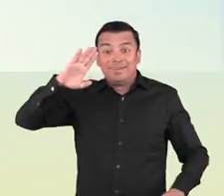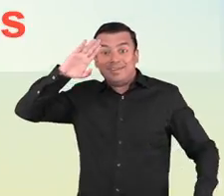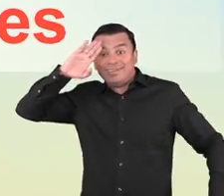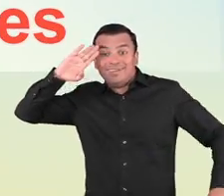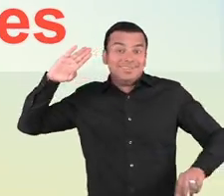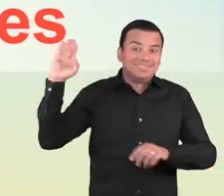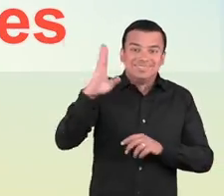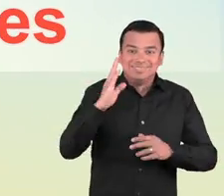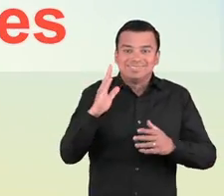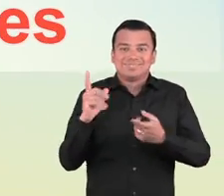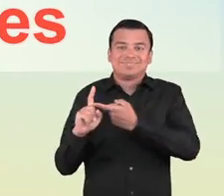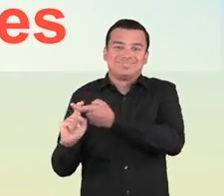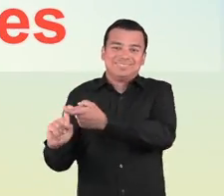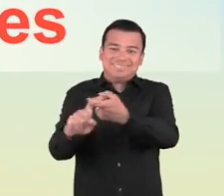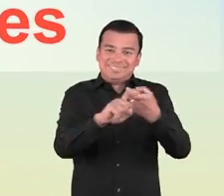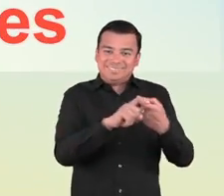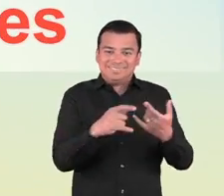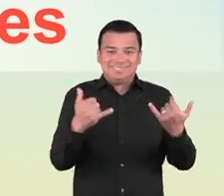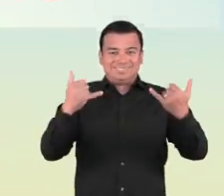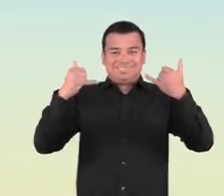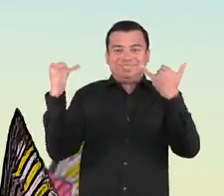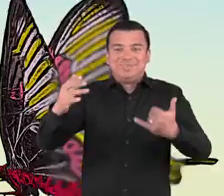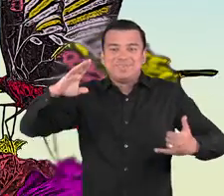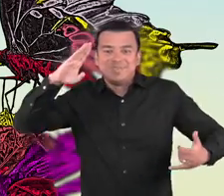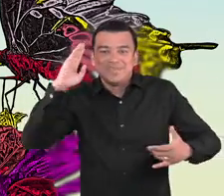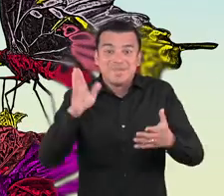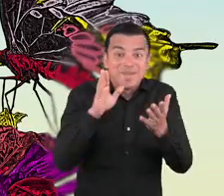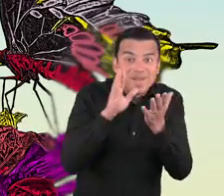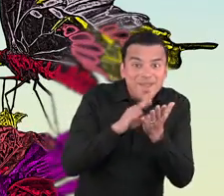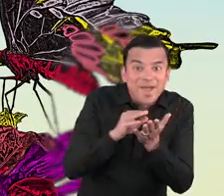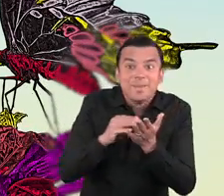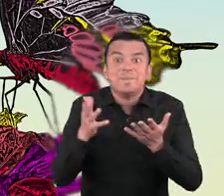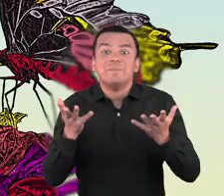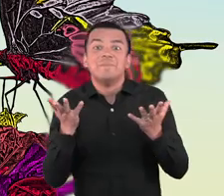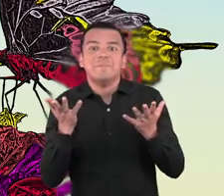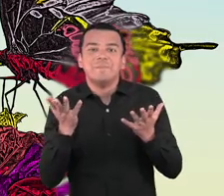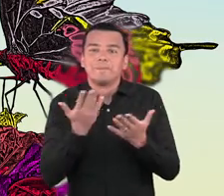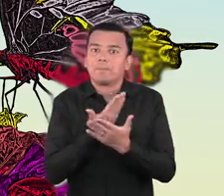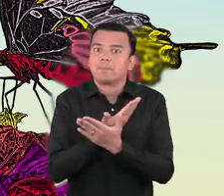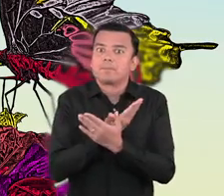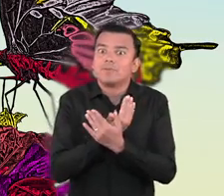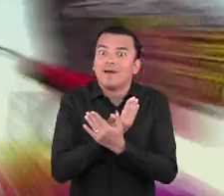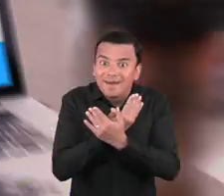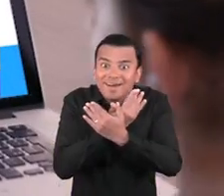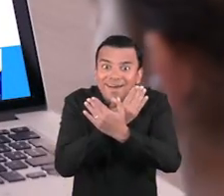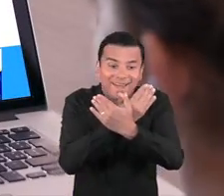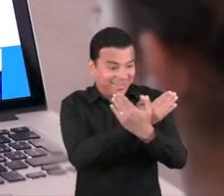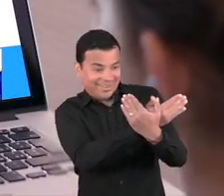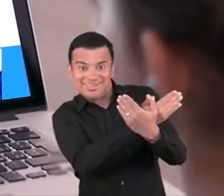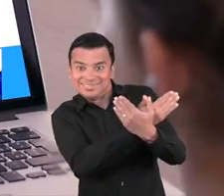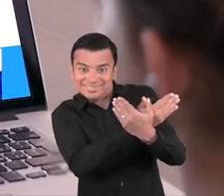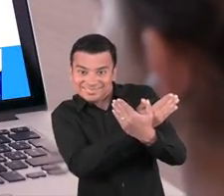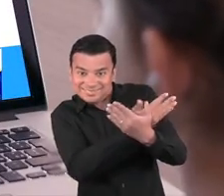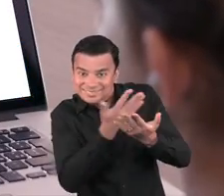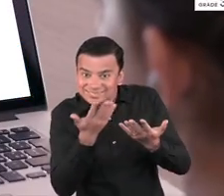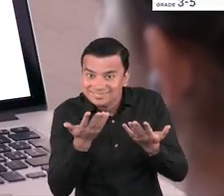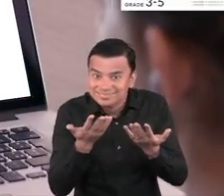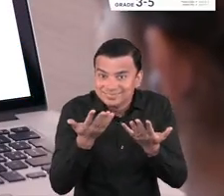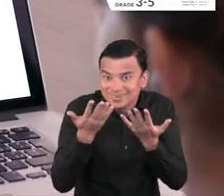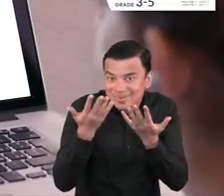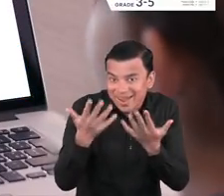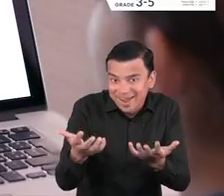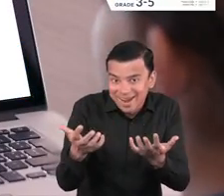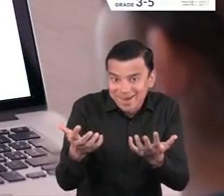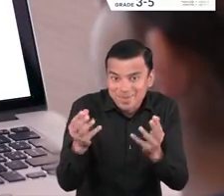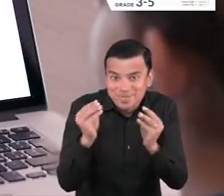Hello there, friends! Today, we are going to learn more about butterflies. If you want to read along with